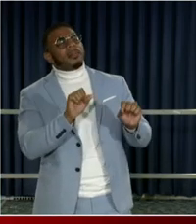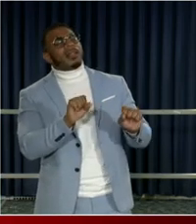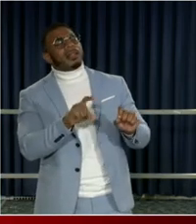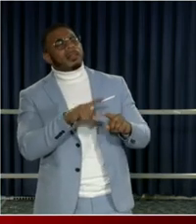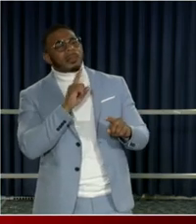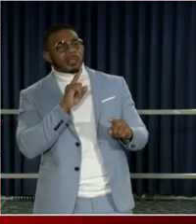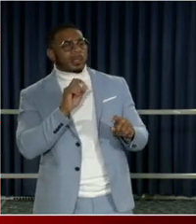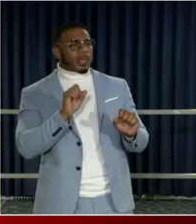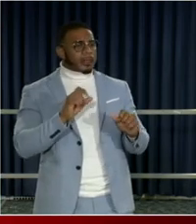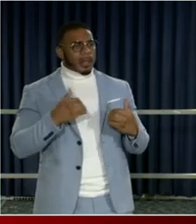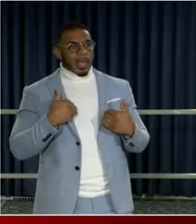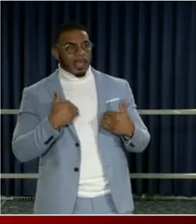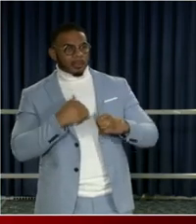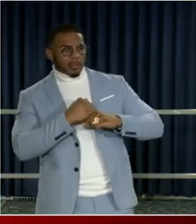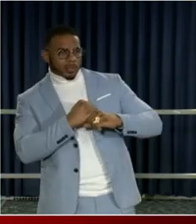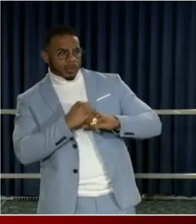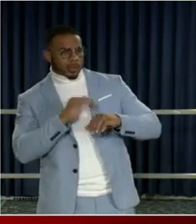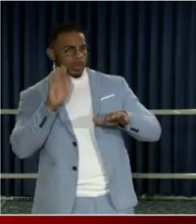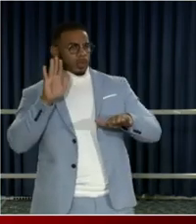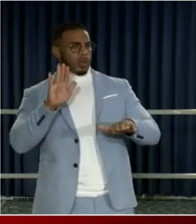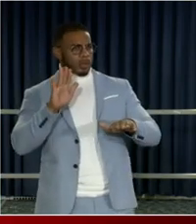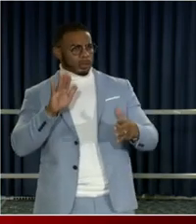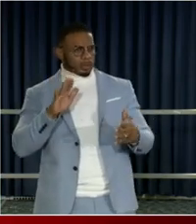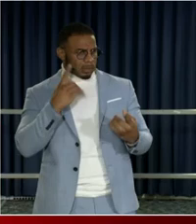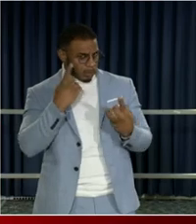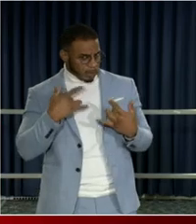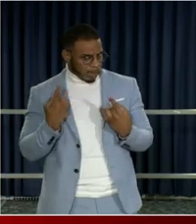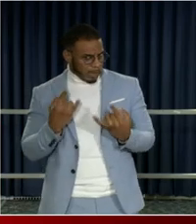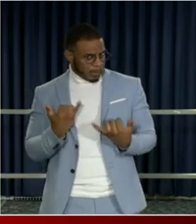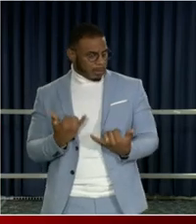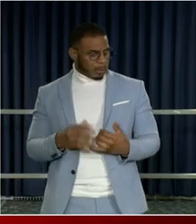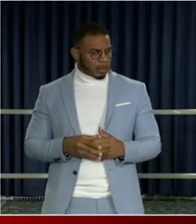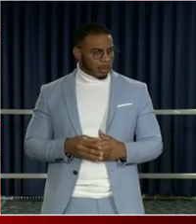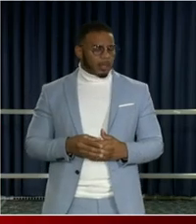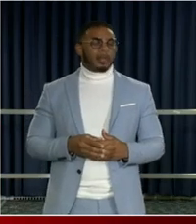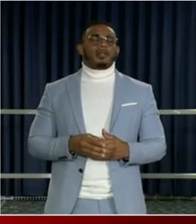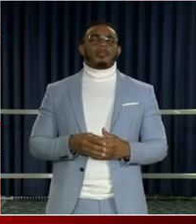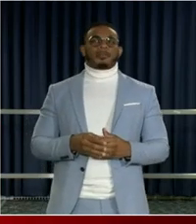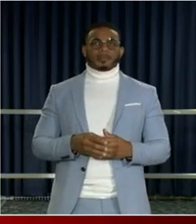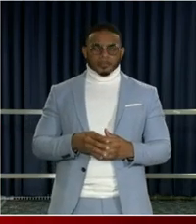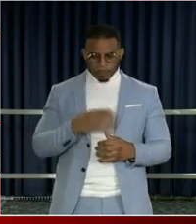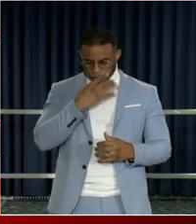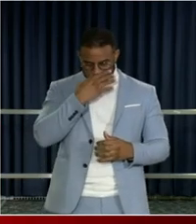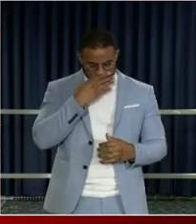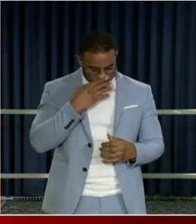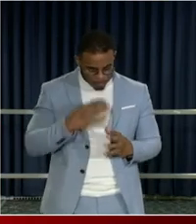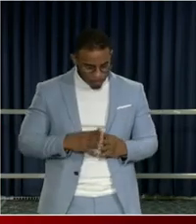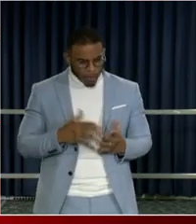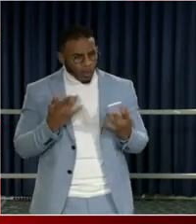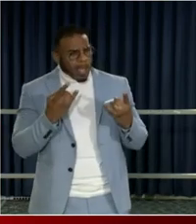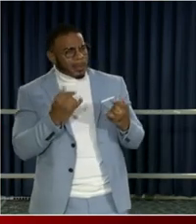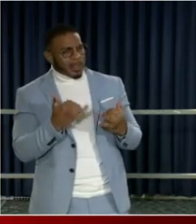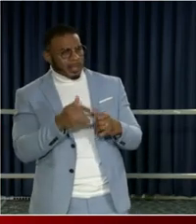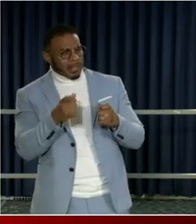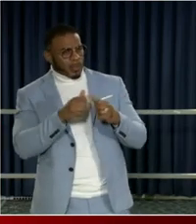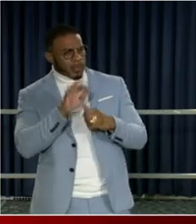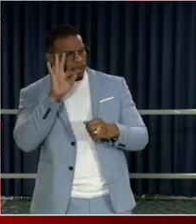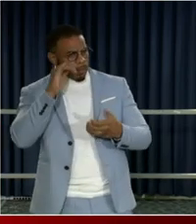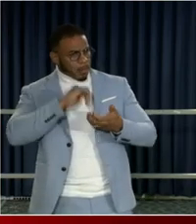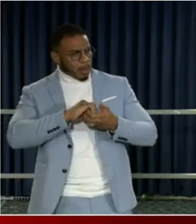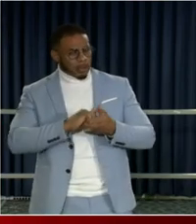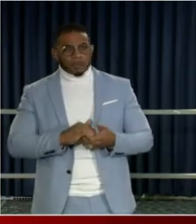To be able to have a secure inauguration, considering what we saw today, in terms of what happens now in dealing with these federal